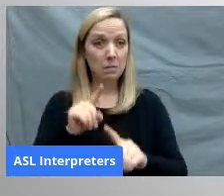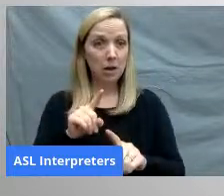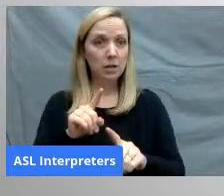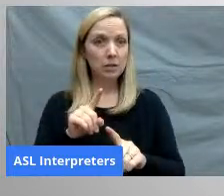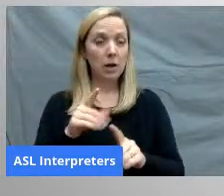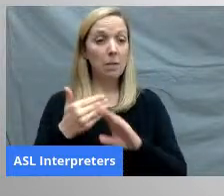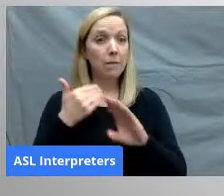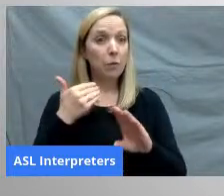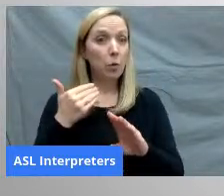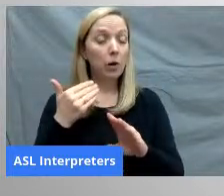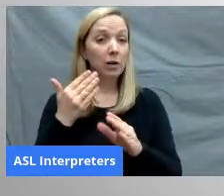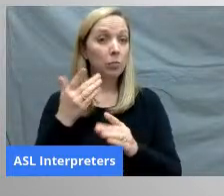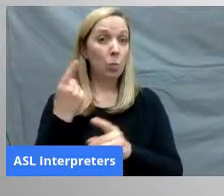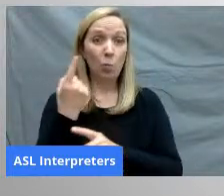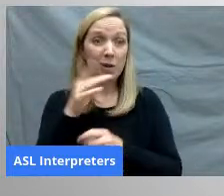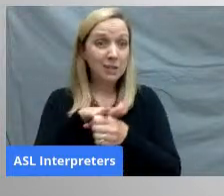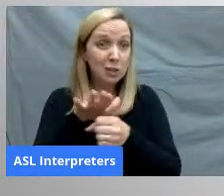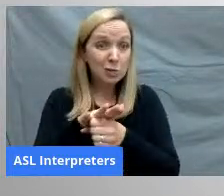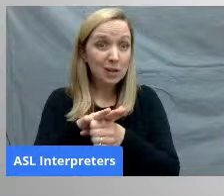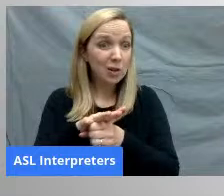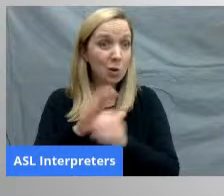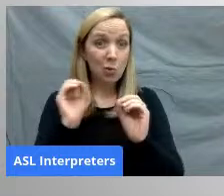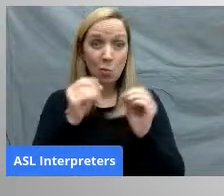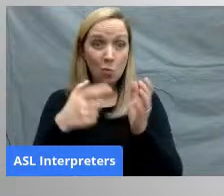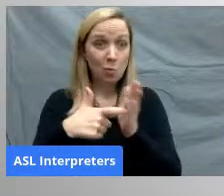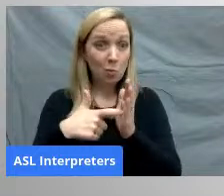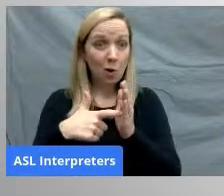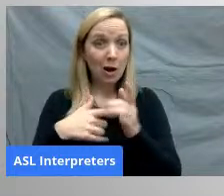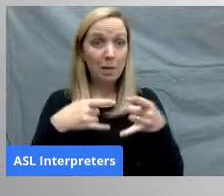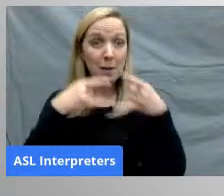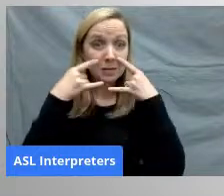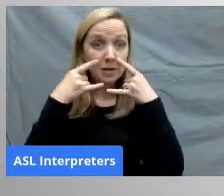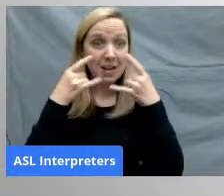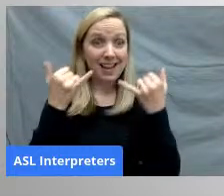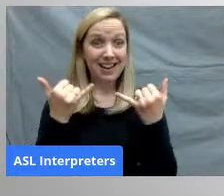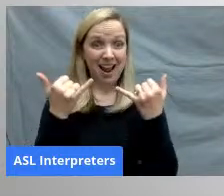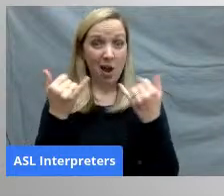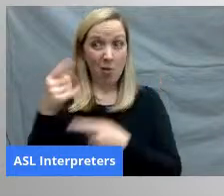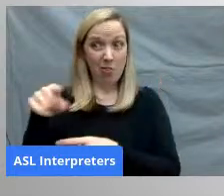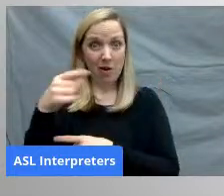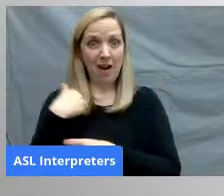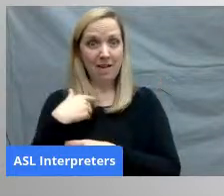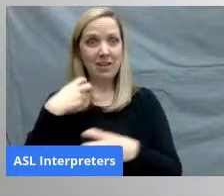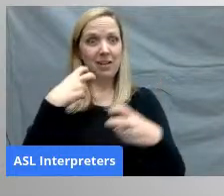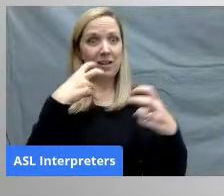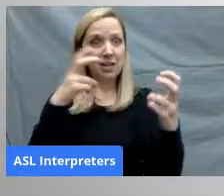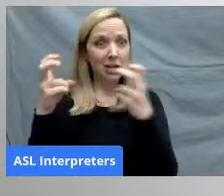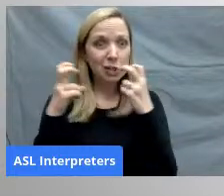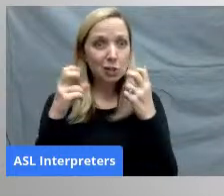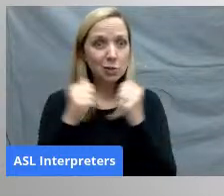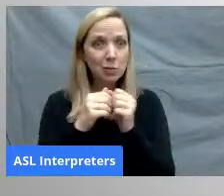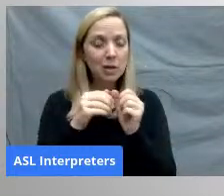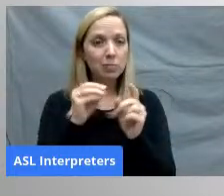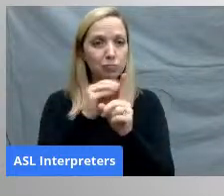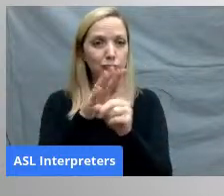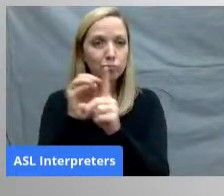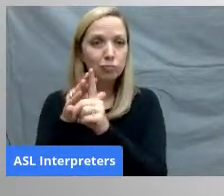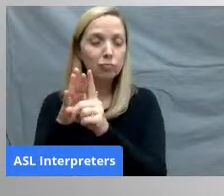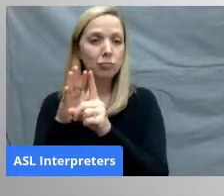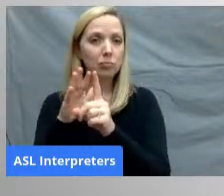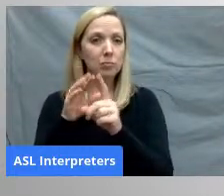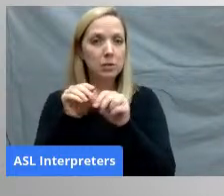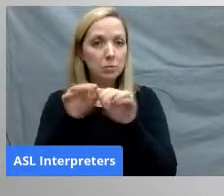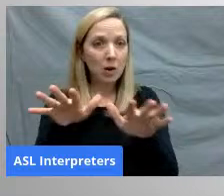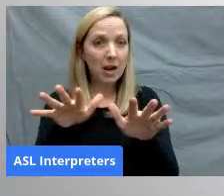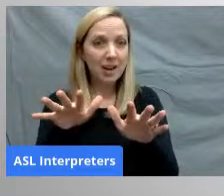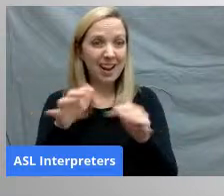many issues with the spread that they want to know from us, how do you get people to wear masks? And we have